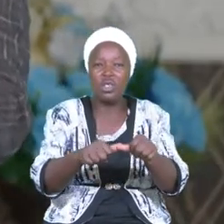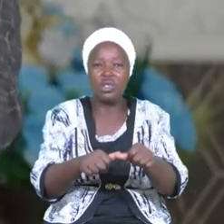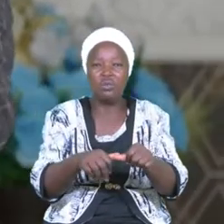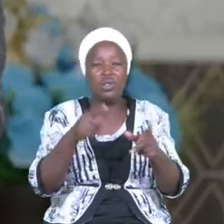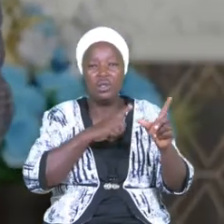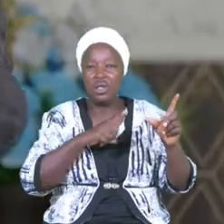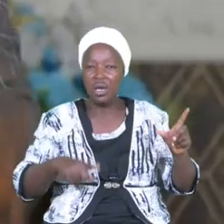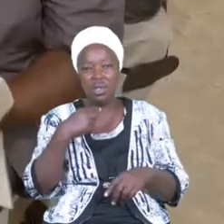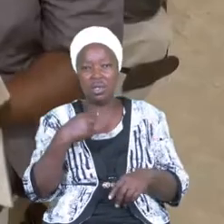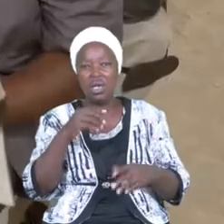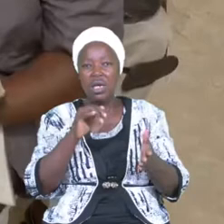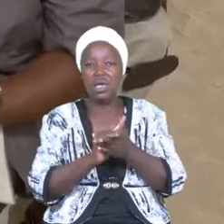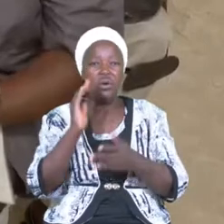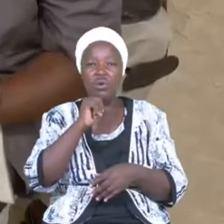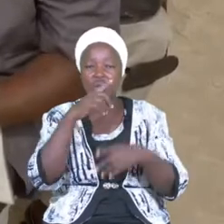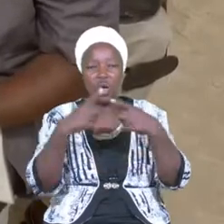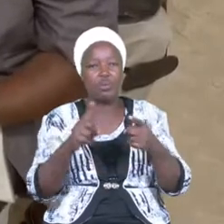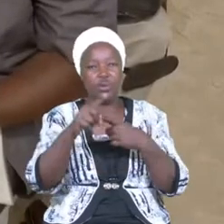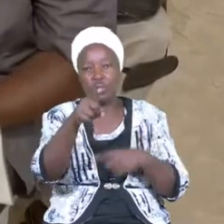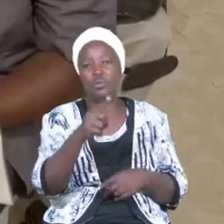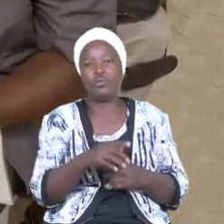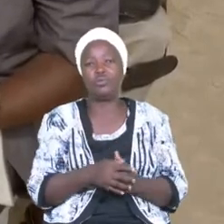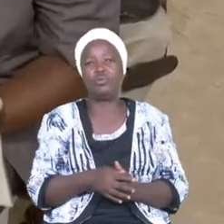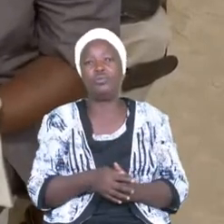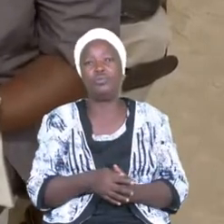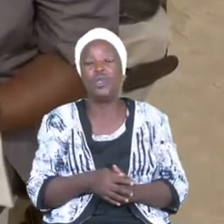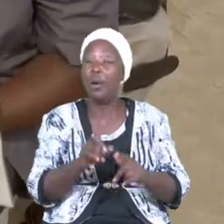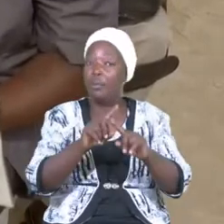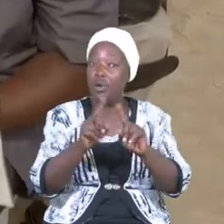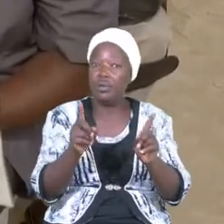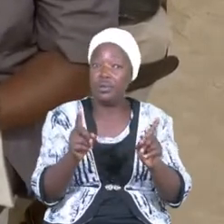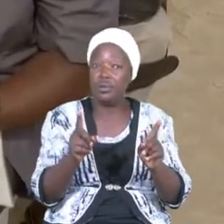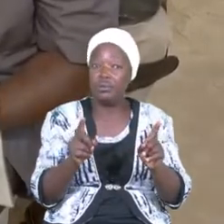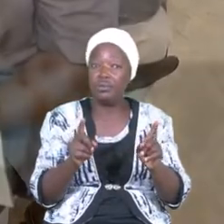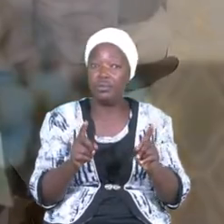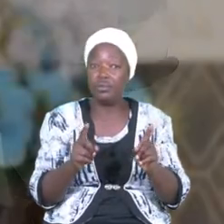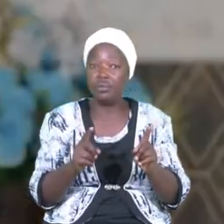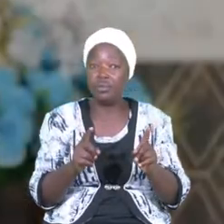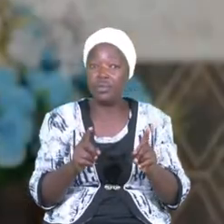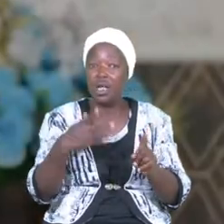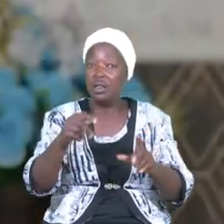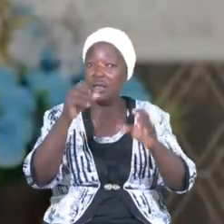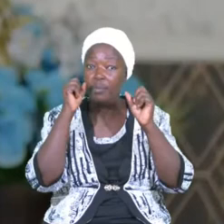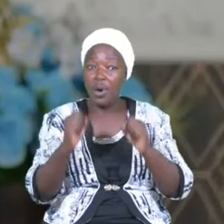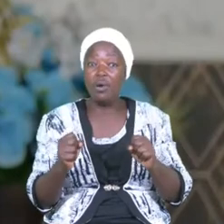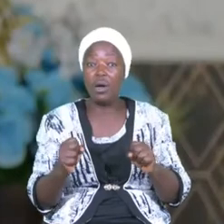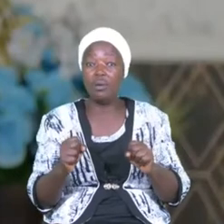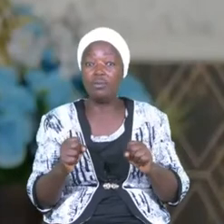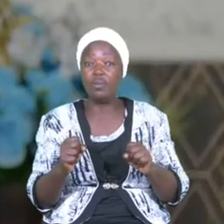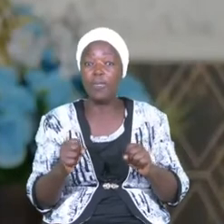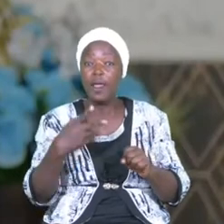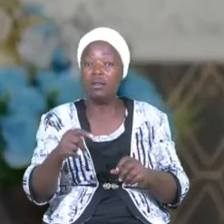that will not happen to you. But the power, the